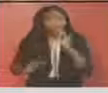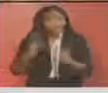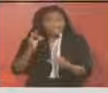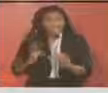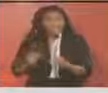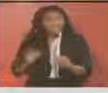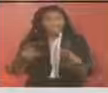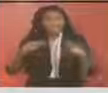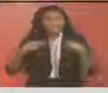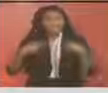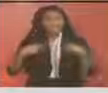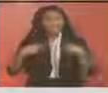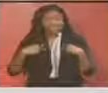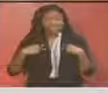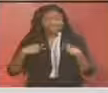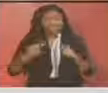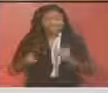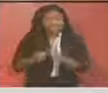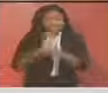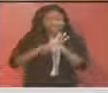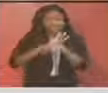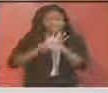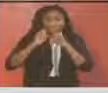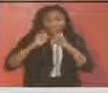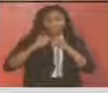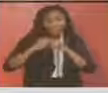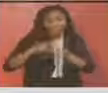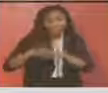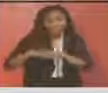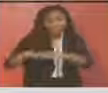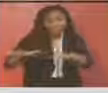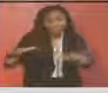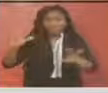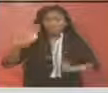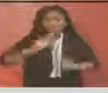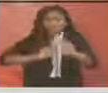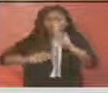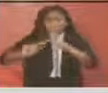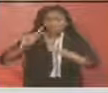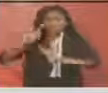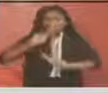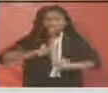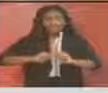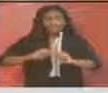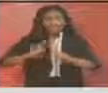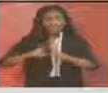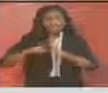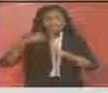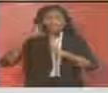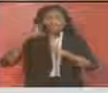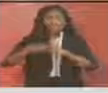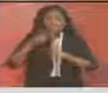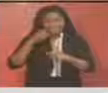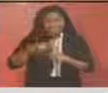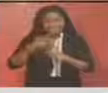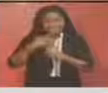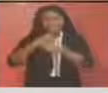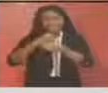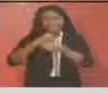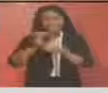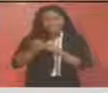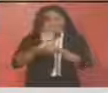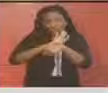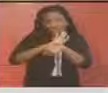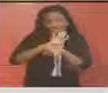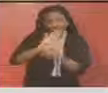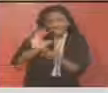widely circulating in a population and causing many infections, the likelihood of the virus mutating increases. This is